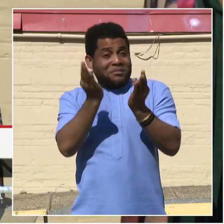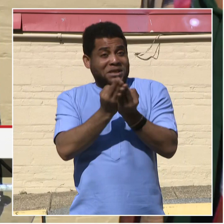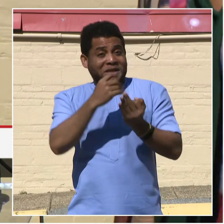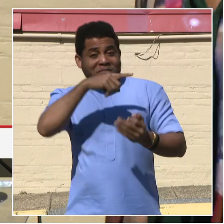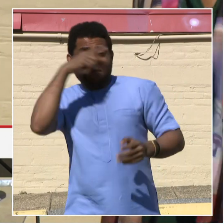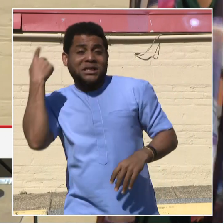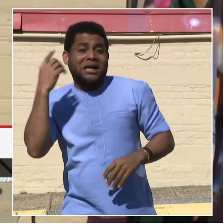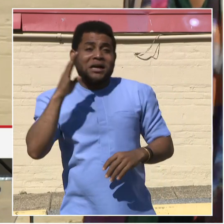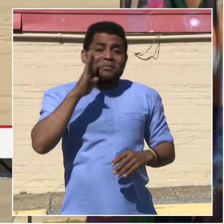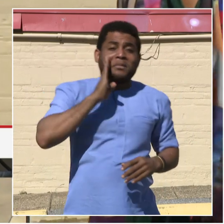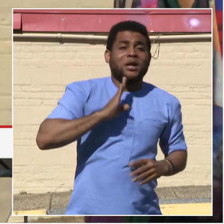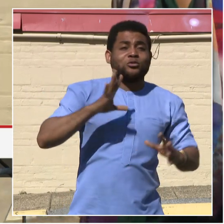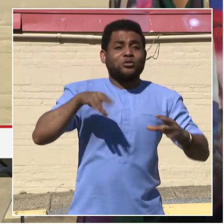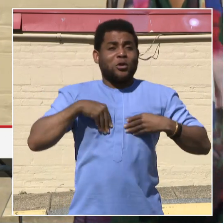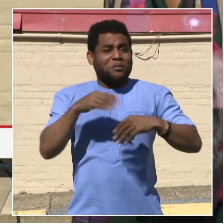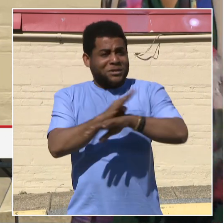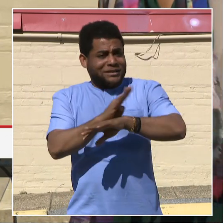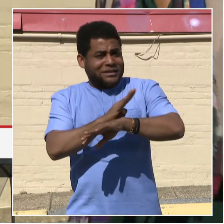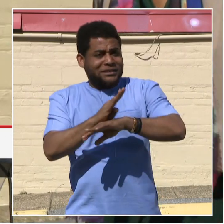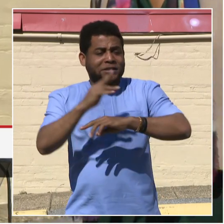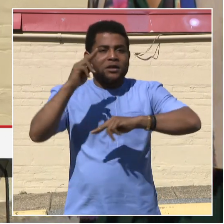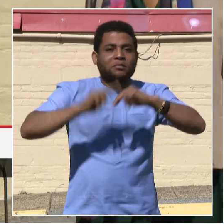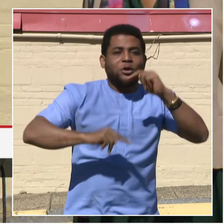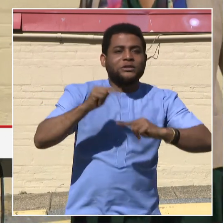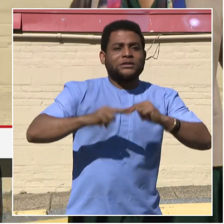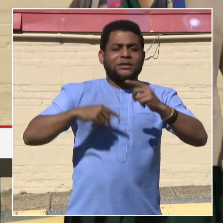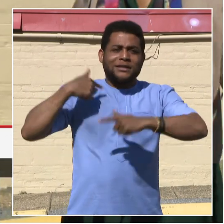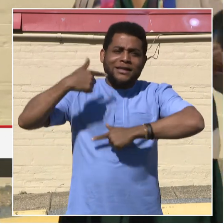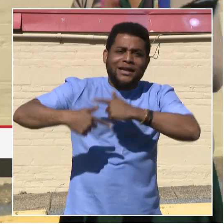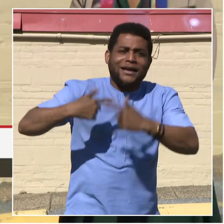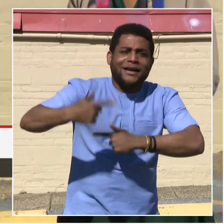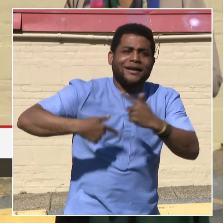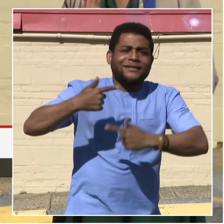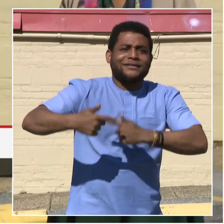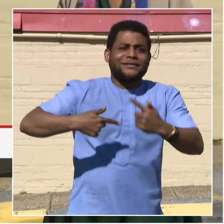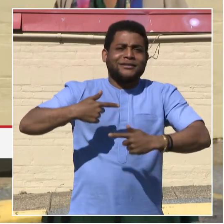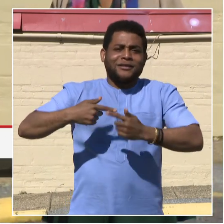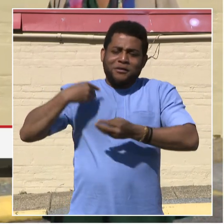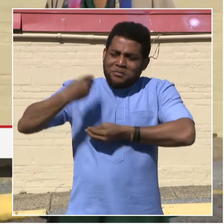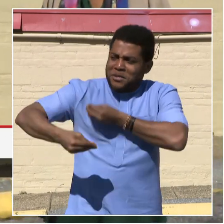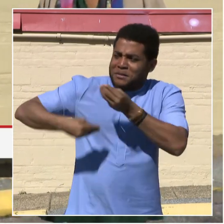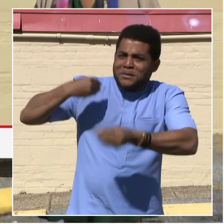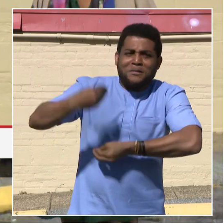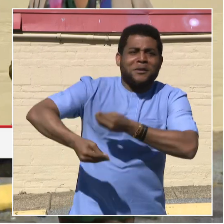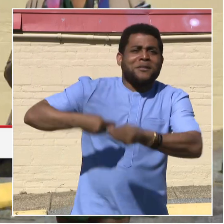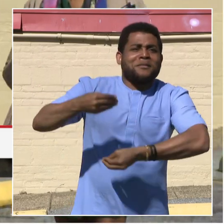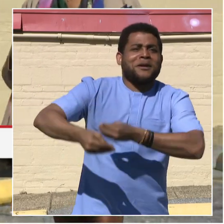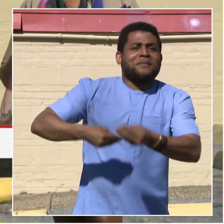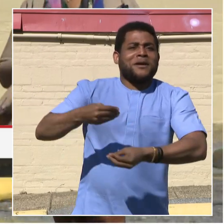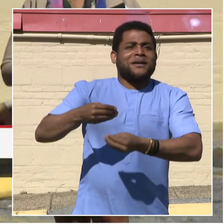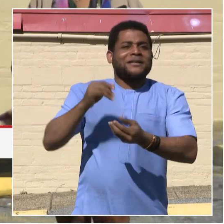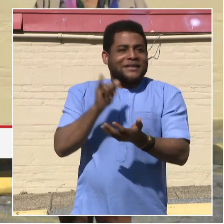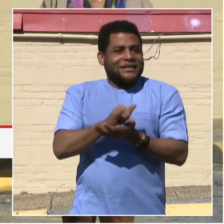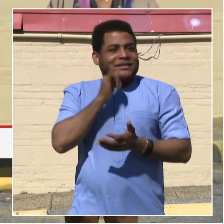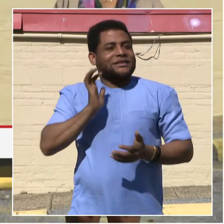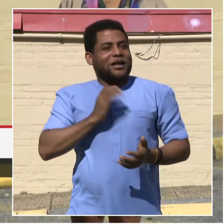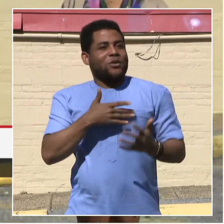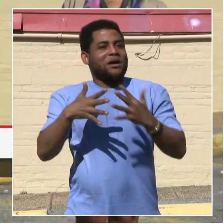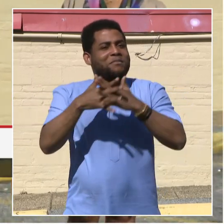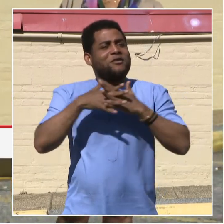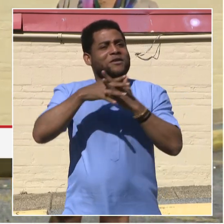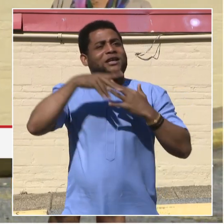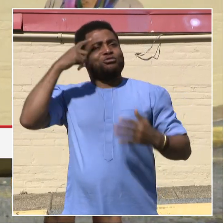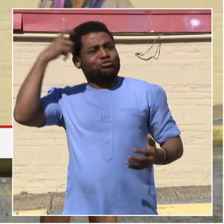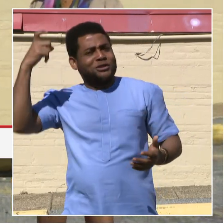businesses that are building legacies and being passed down for generations. It is truly the American dream, and what we heard from her today is she